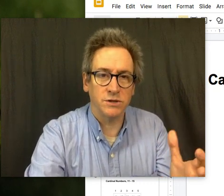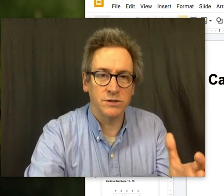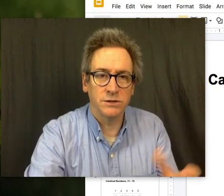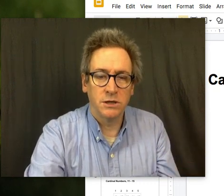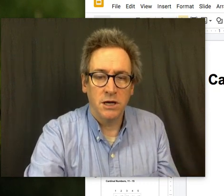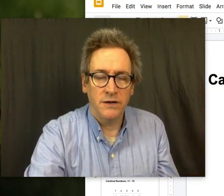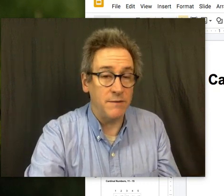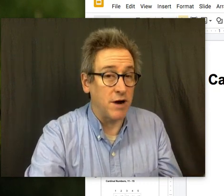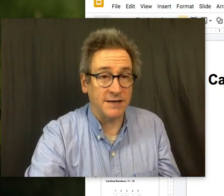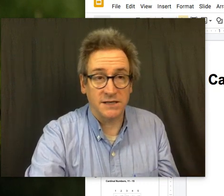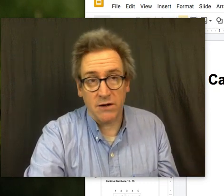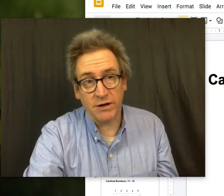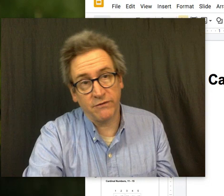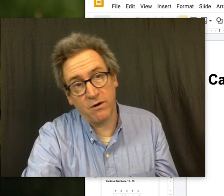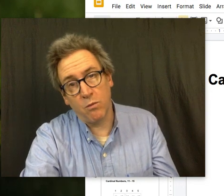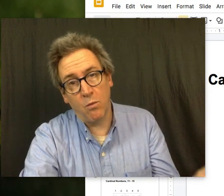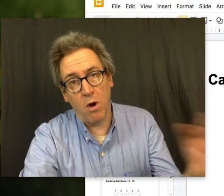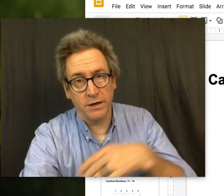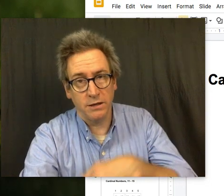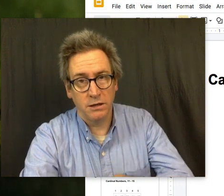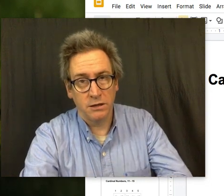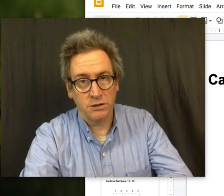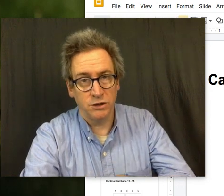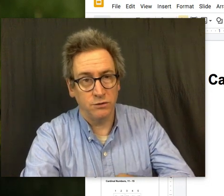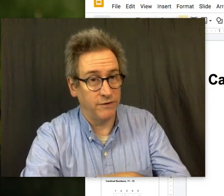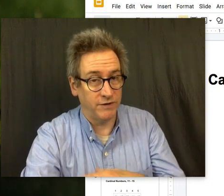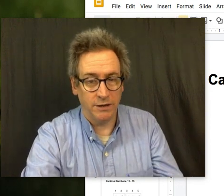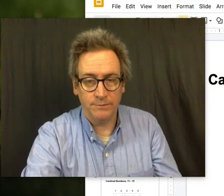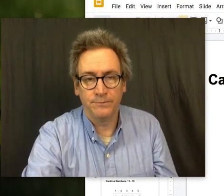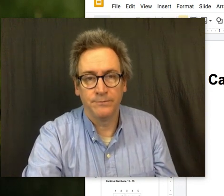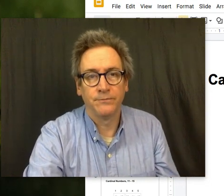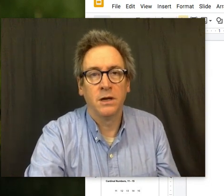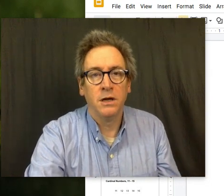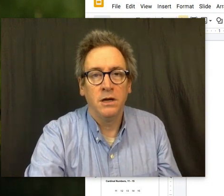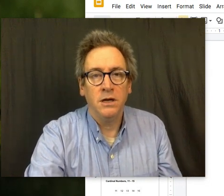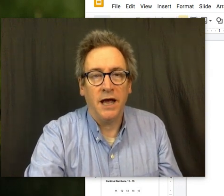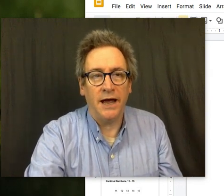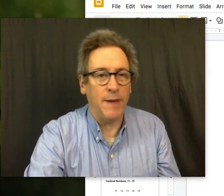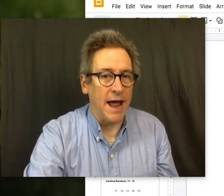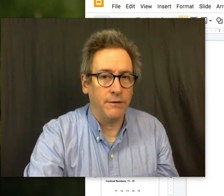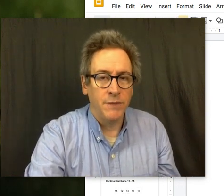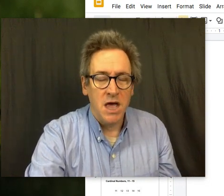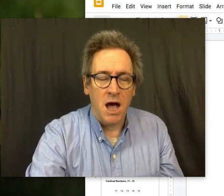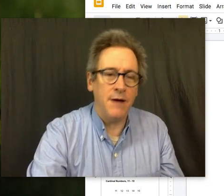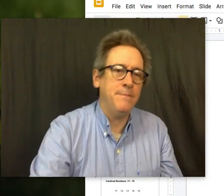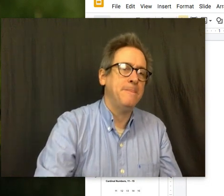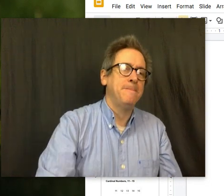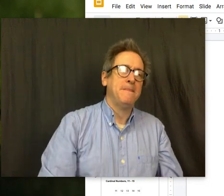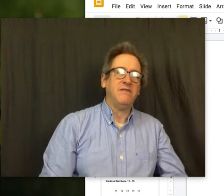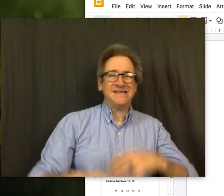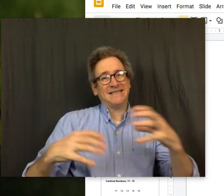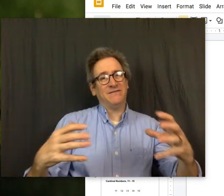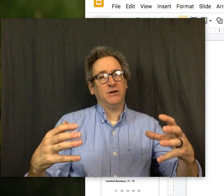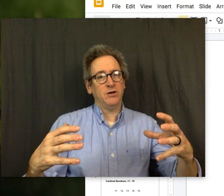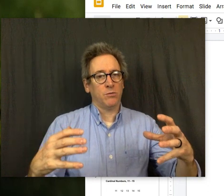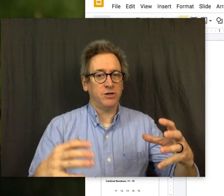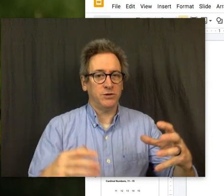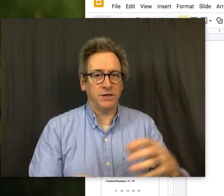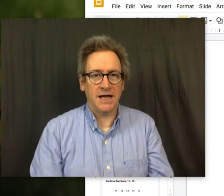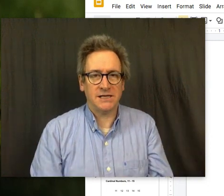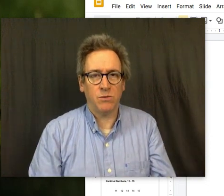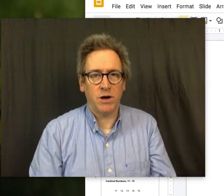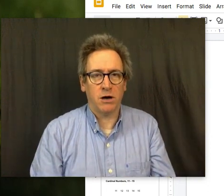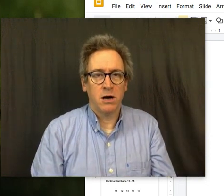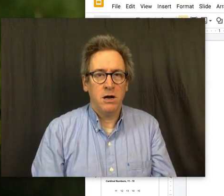those numbers, then practice counting from 1 to 15 and back. this activity we normally